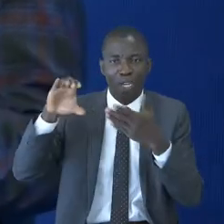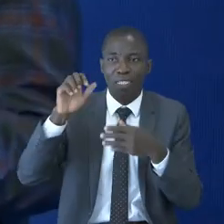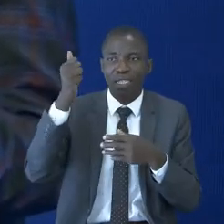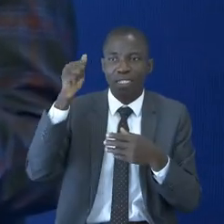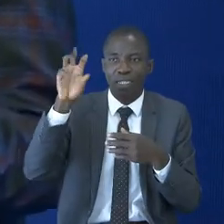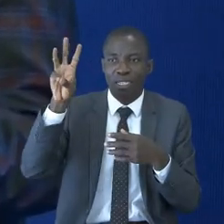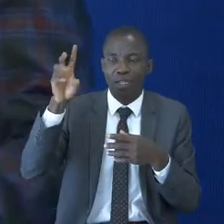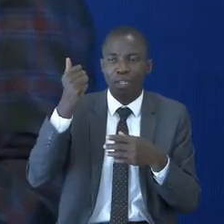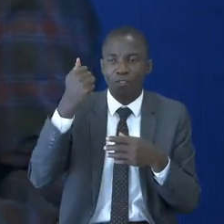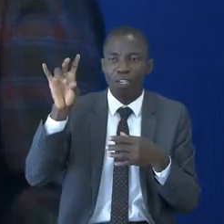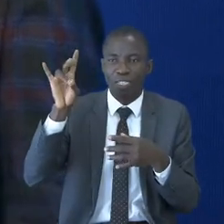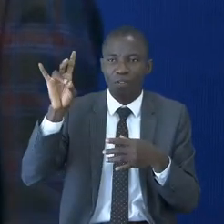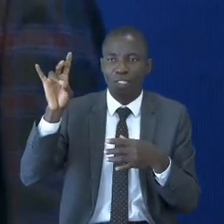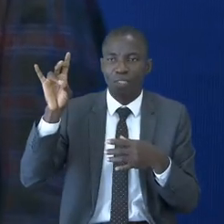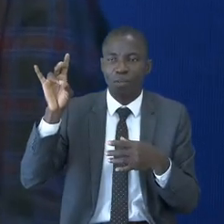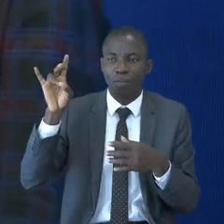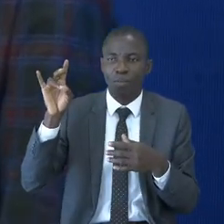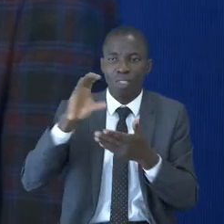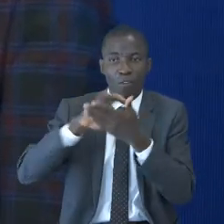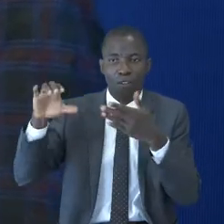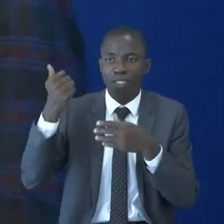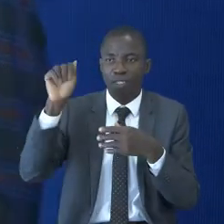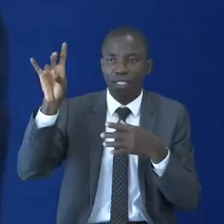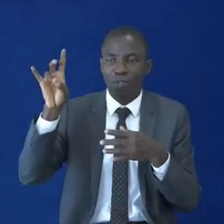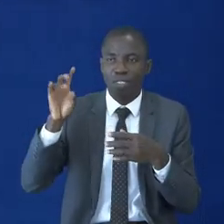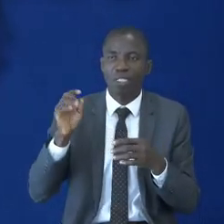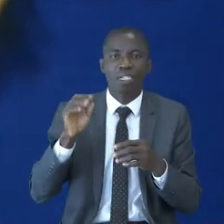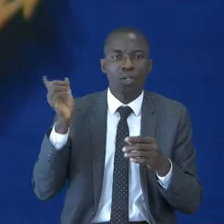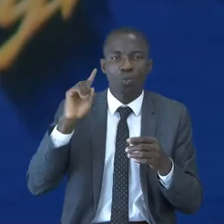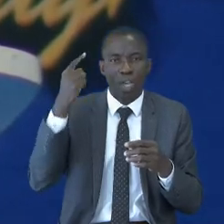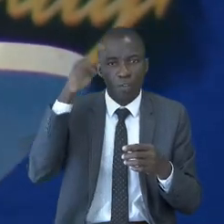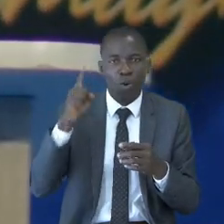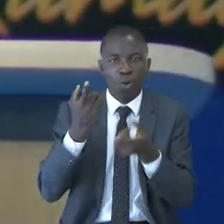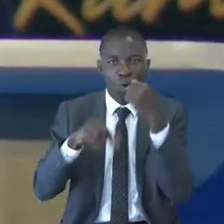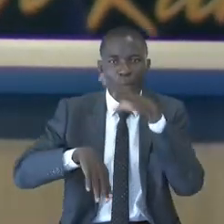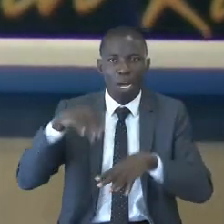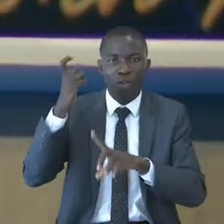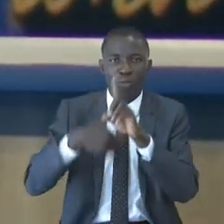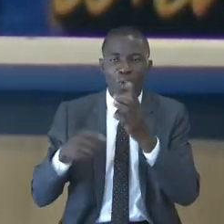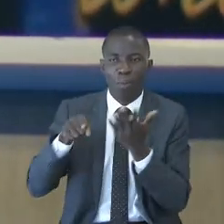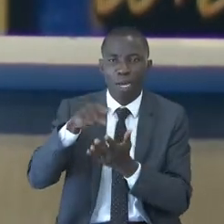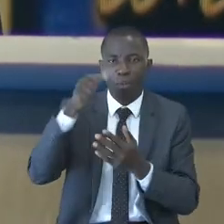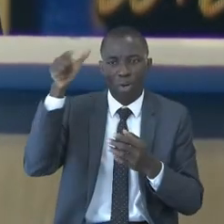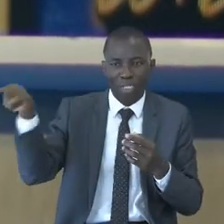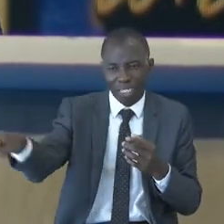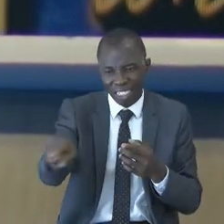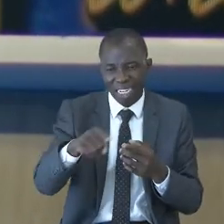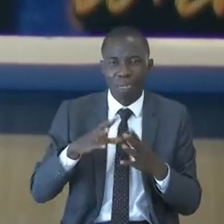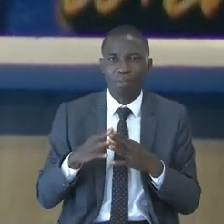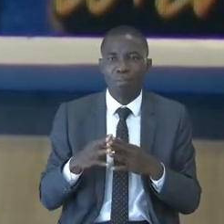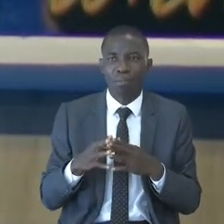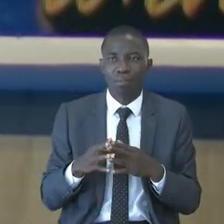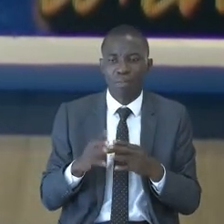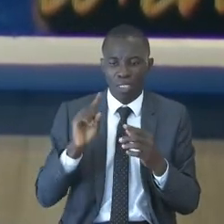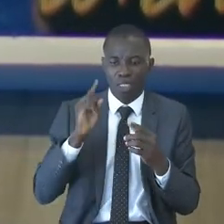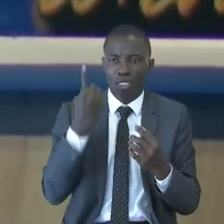verse 17, wherefore come out from among them. Single